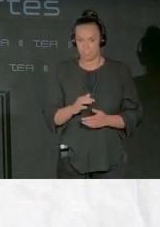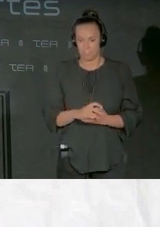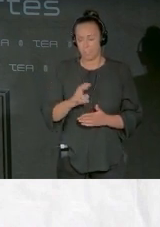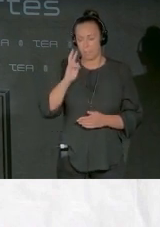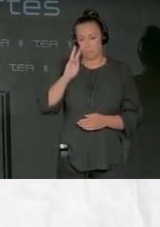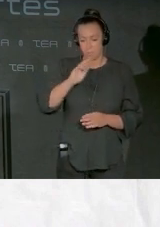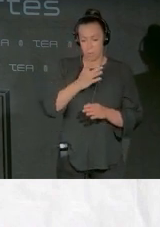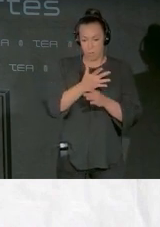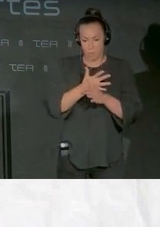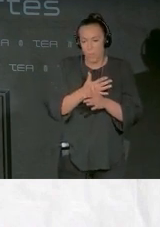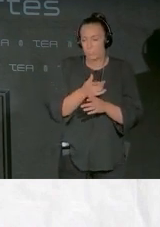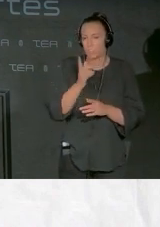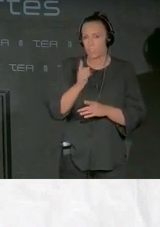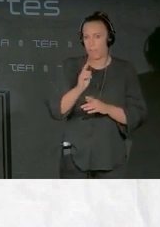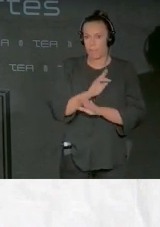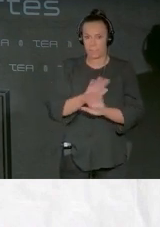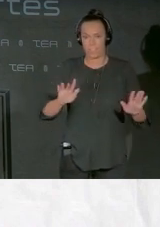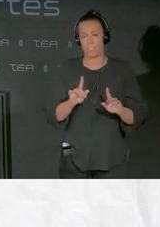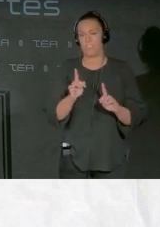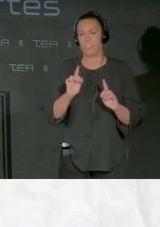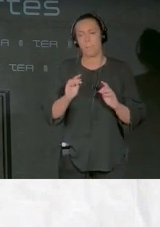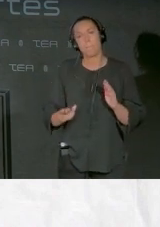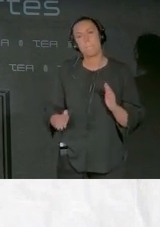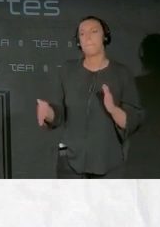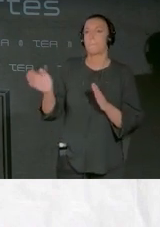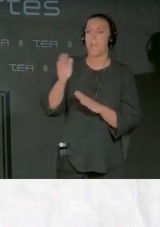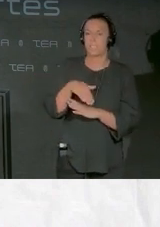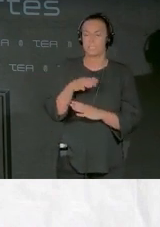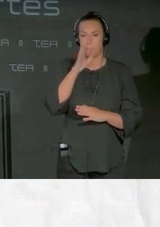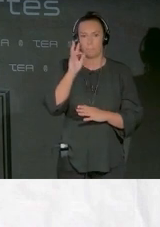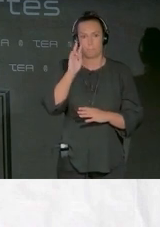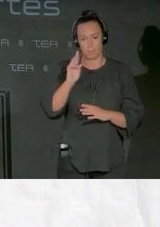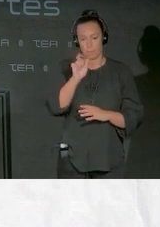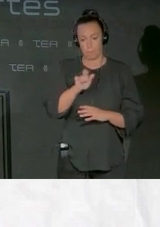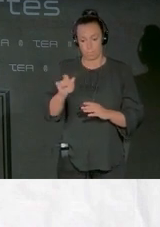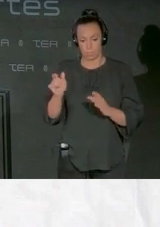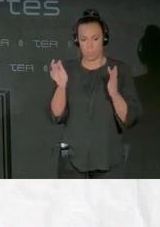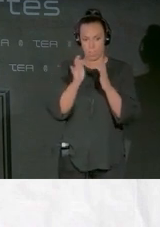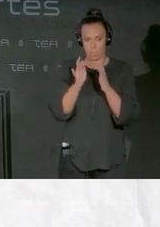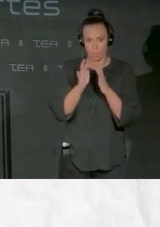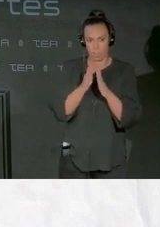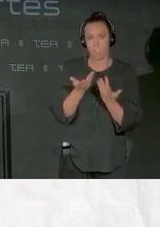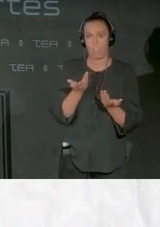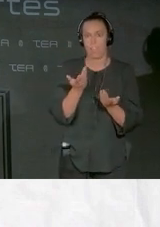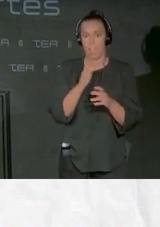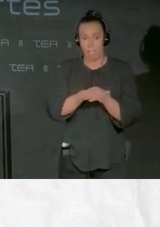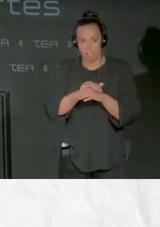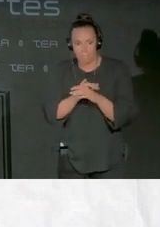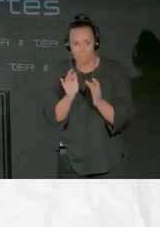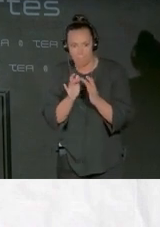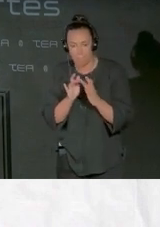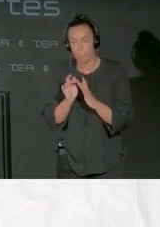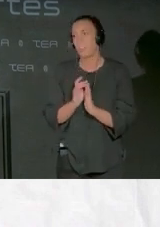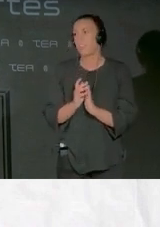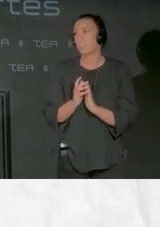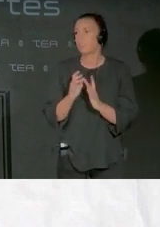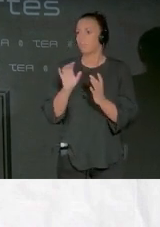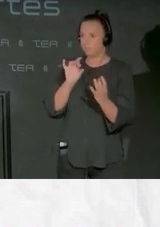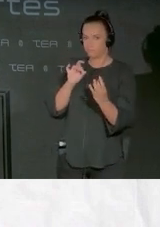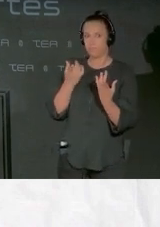interaction, where you meet people, where you make friends, and where you even can go to a concert, a music